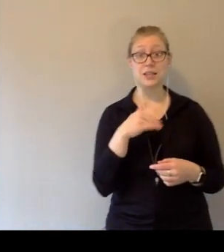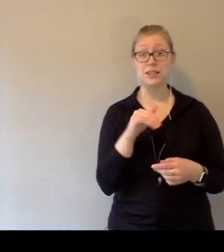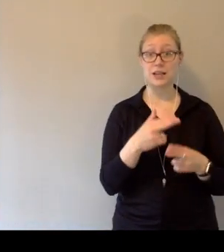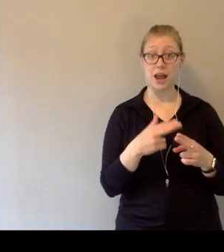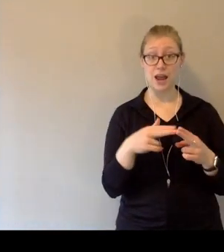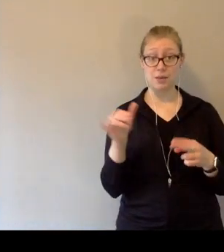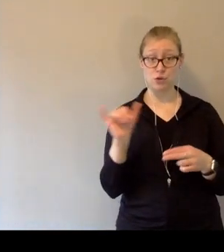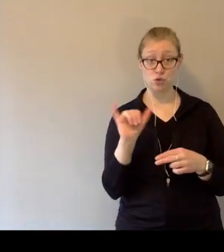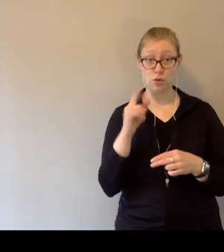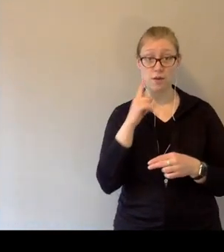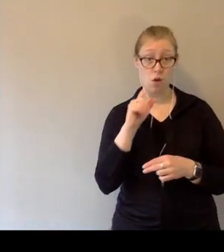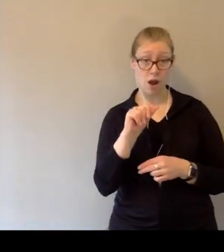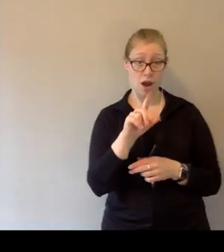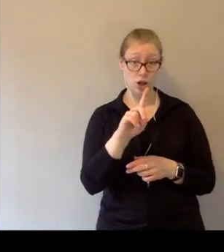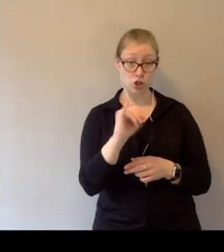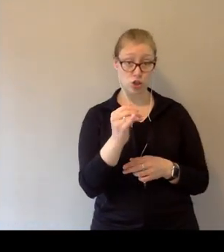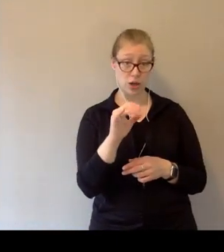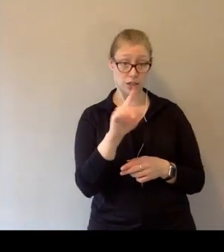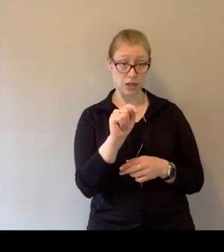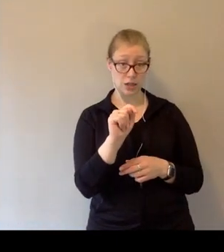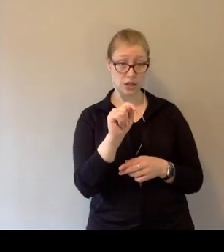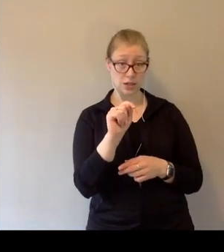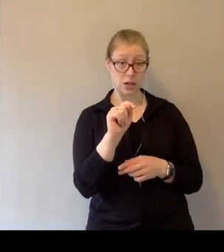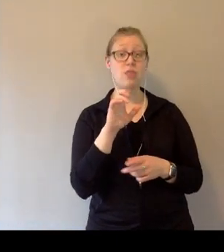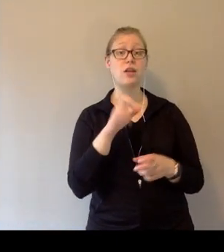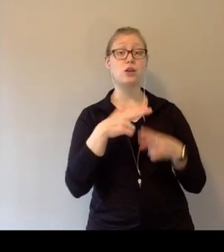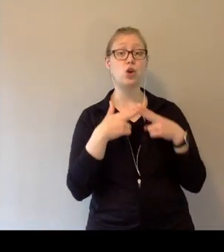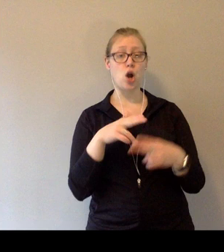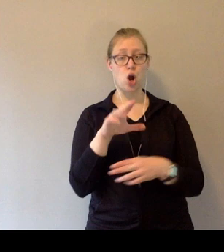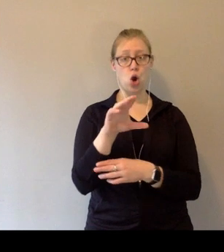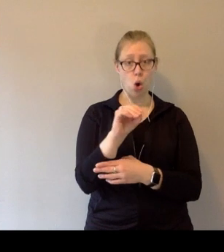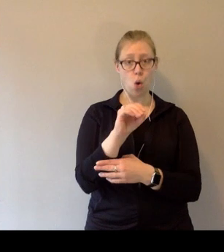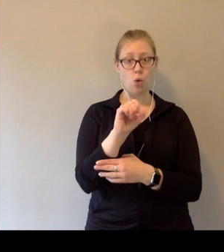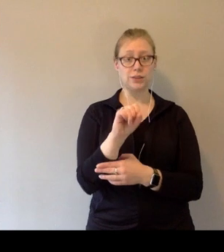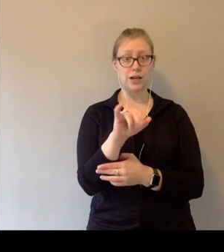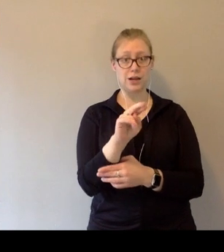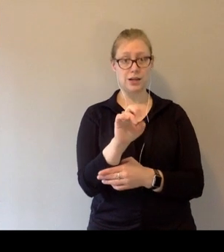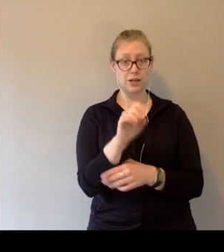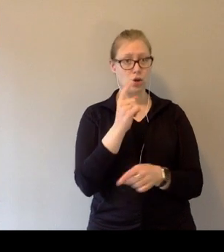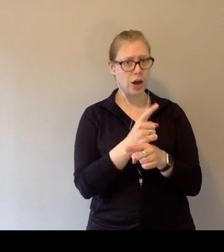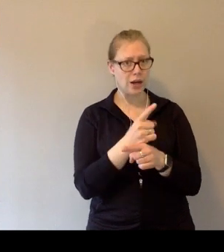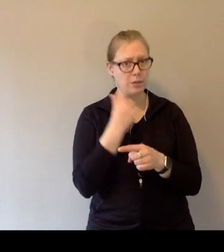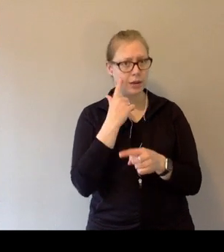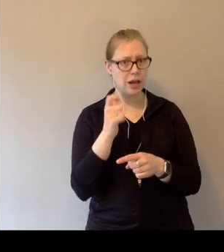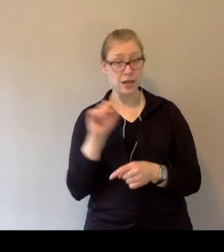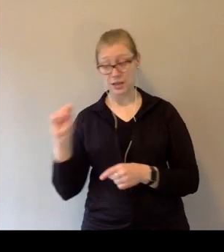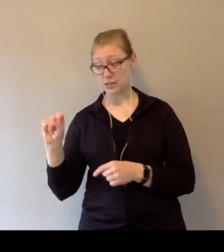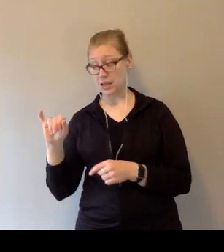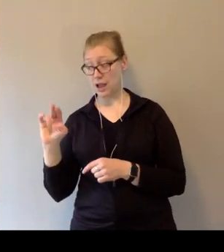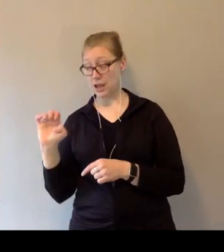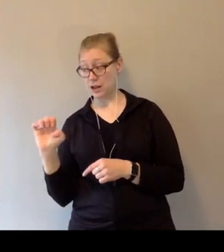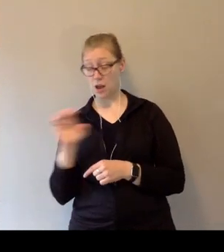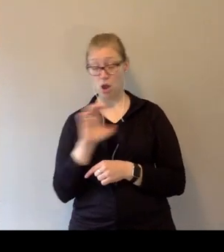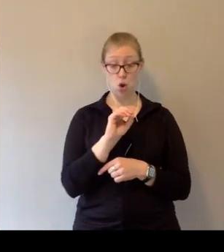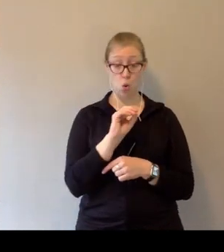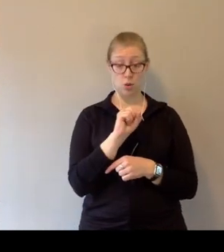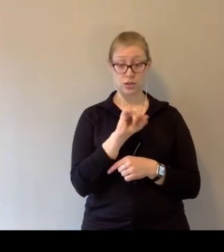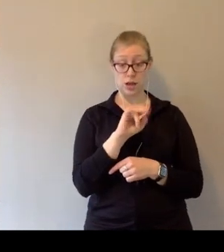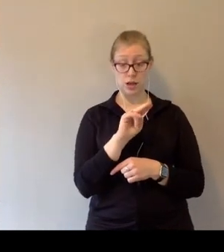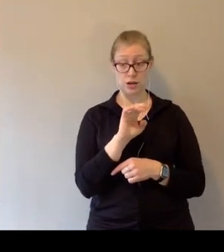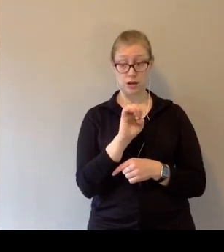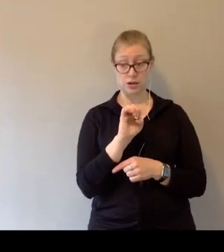the cosine. Because they're related, right? Remember what we saw was that if I have